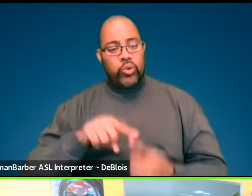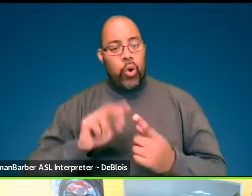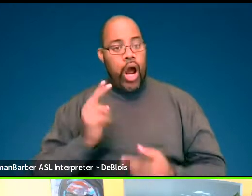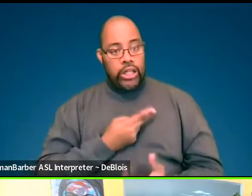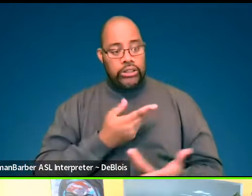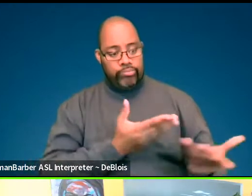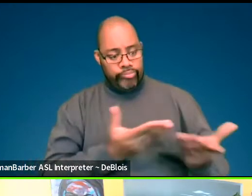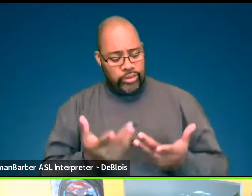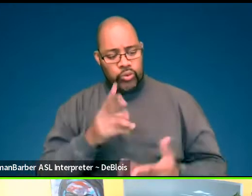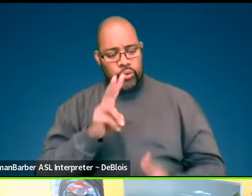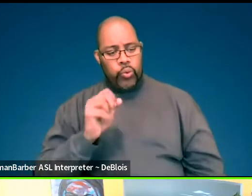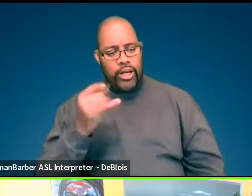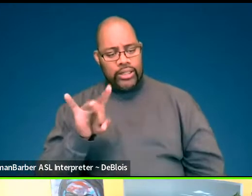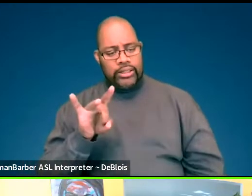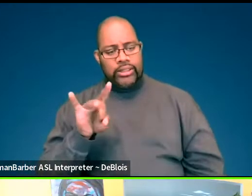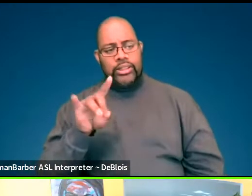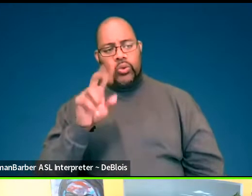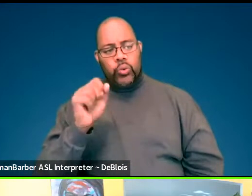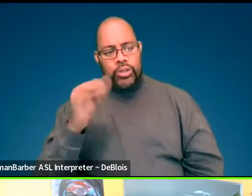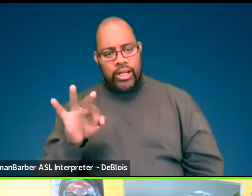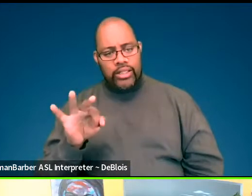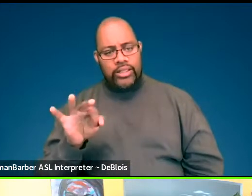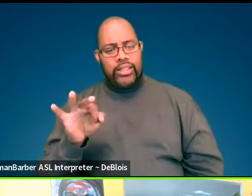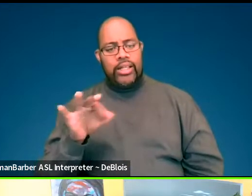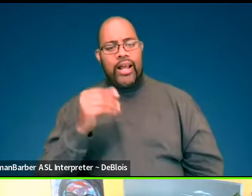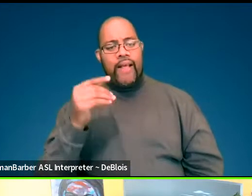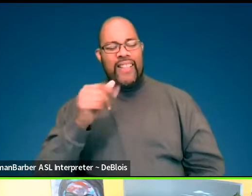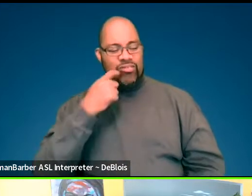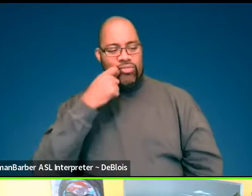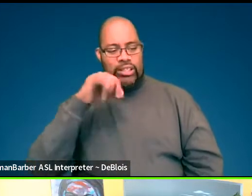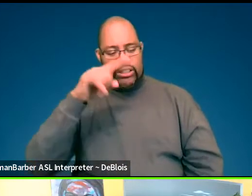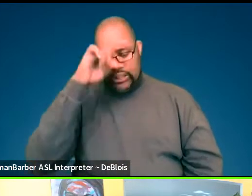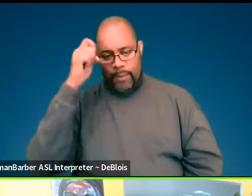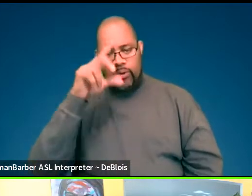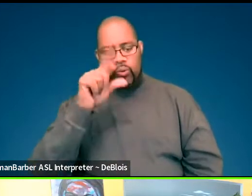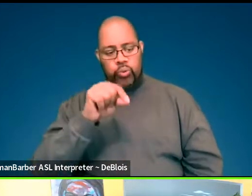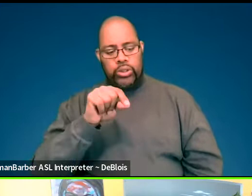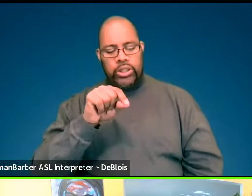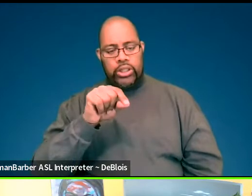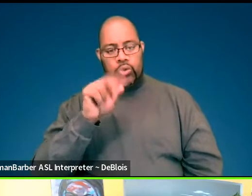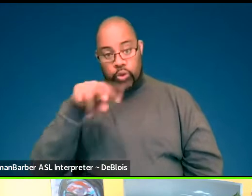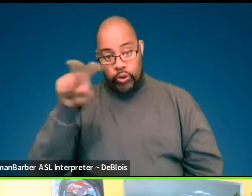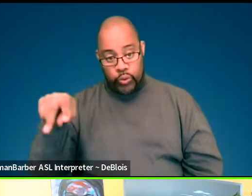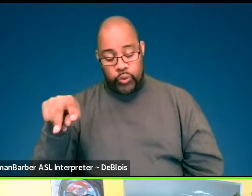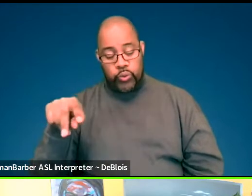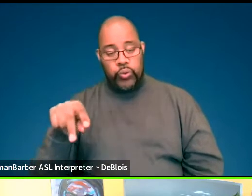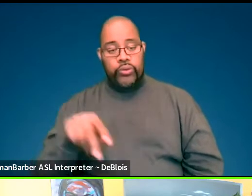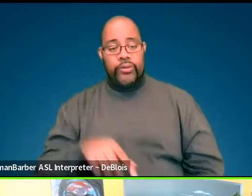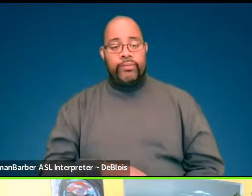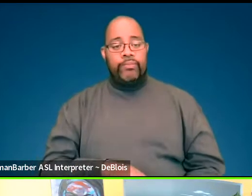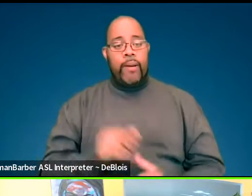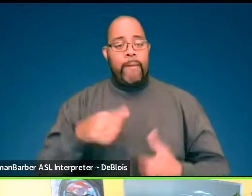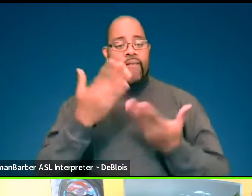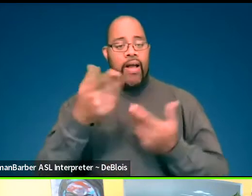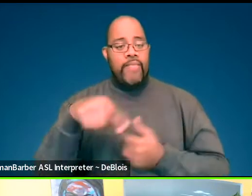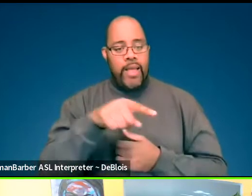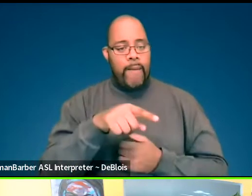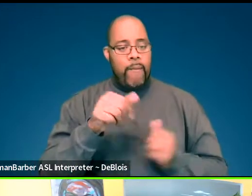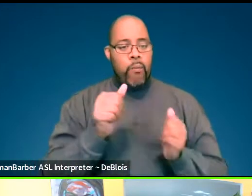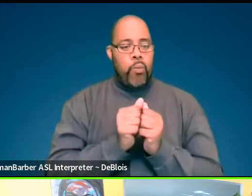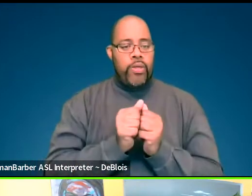for 2018, 19, and then this past summer in 2022. and provide them